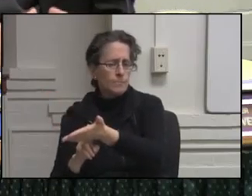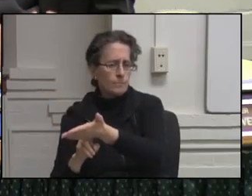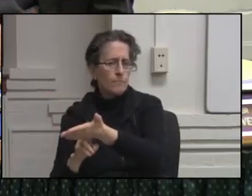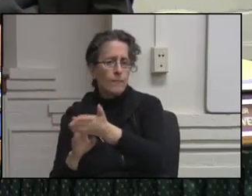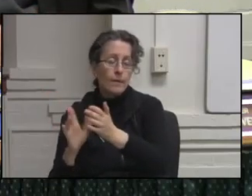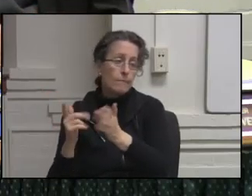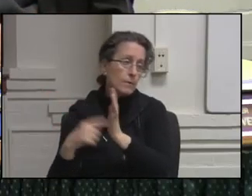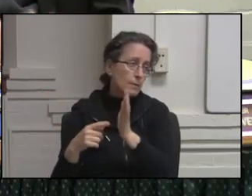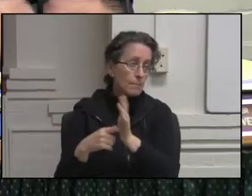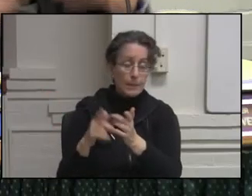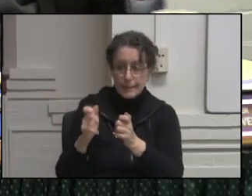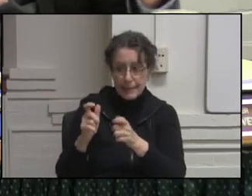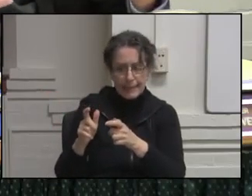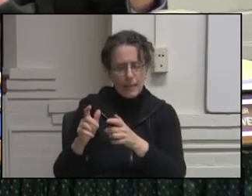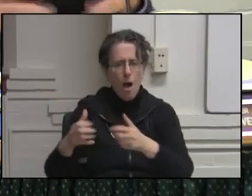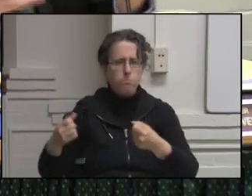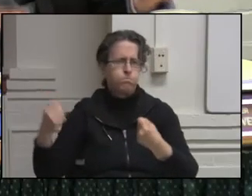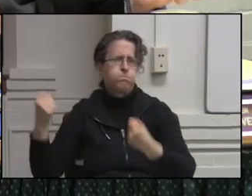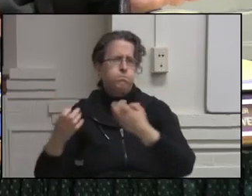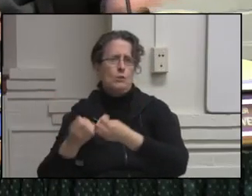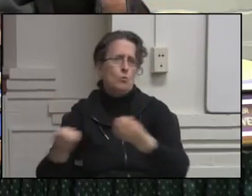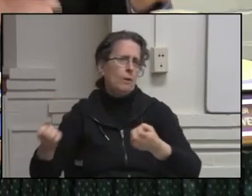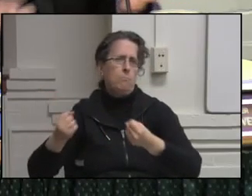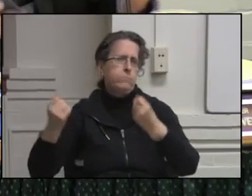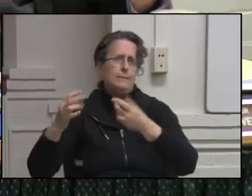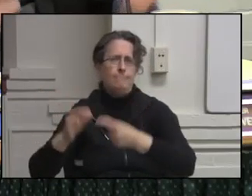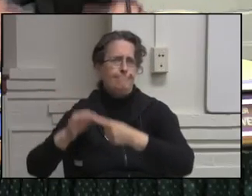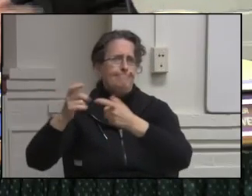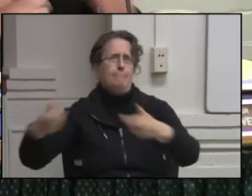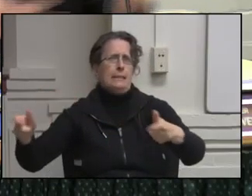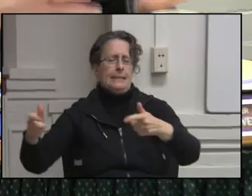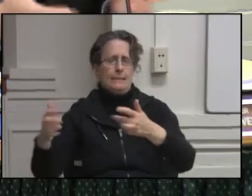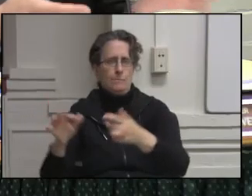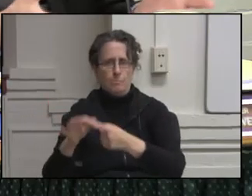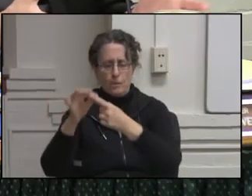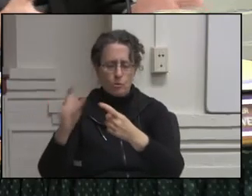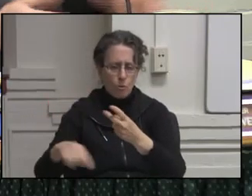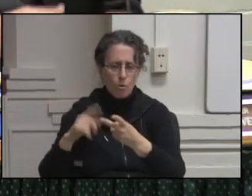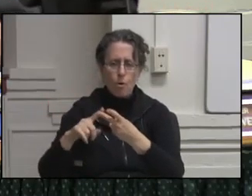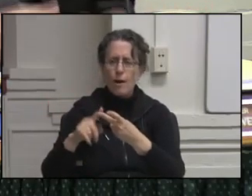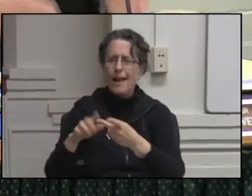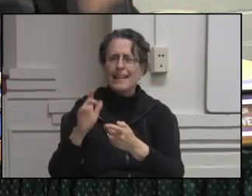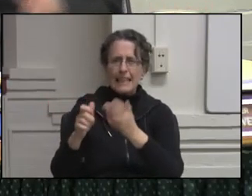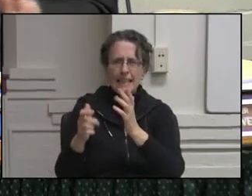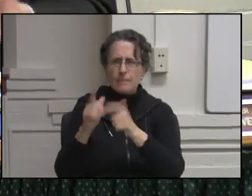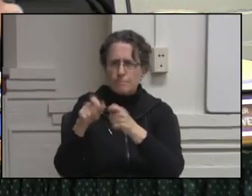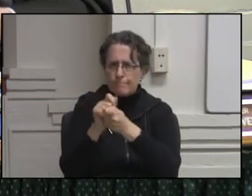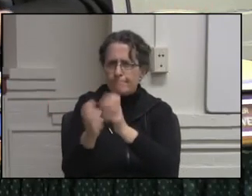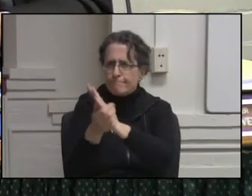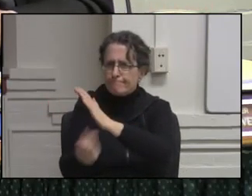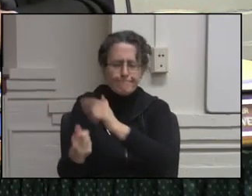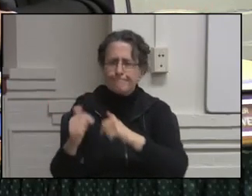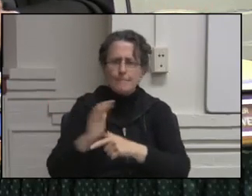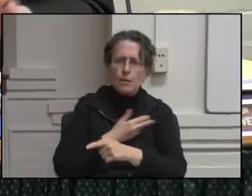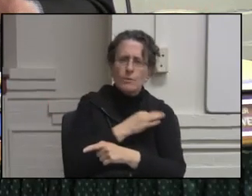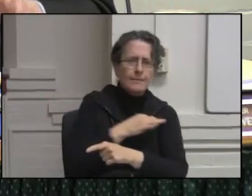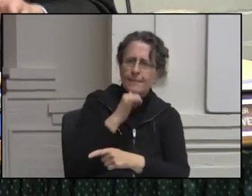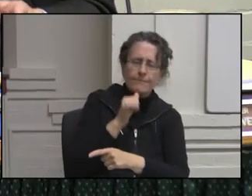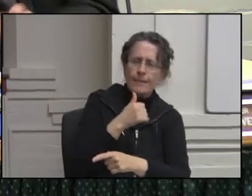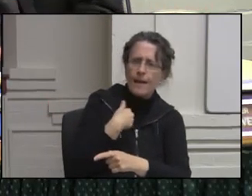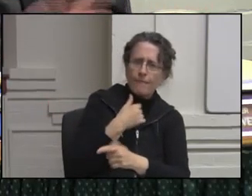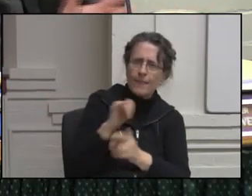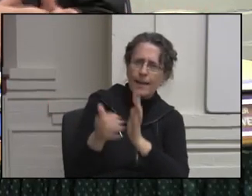specialized piece of equipment is required or some special expertise may be required. Maybe there's particular risk to a certain element, but where we do components of it